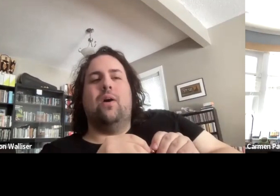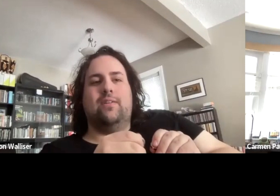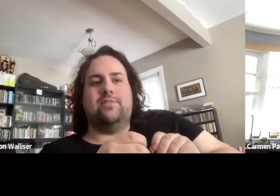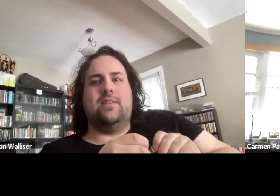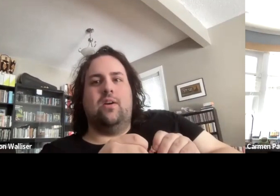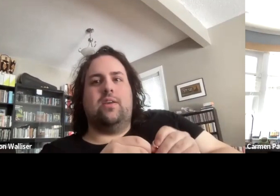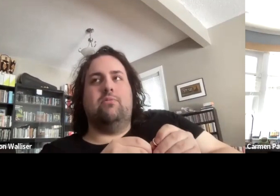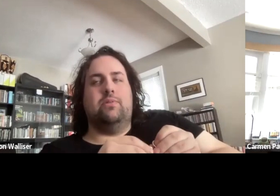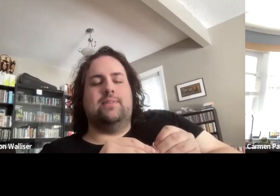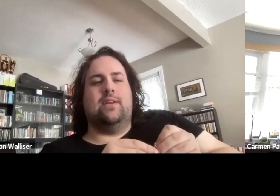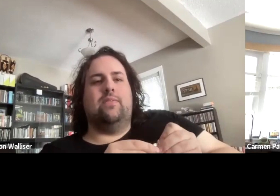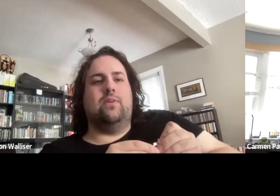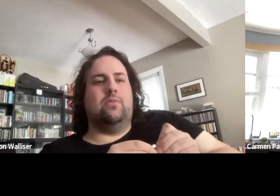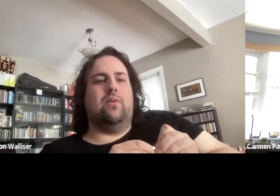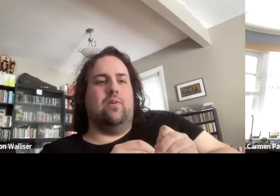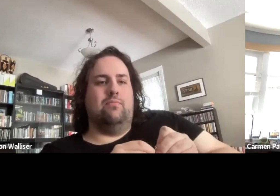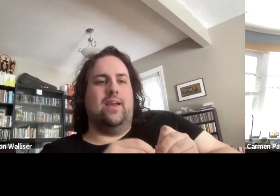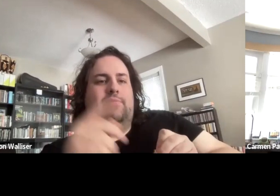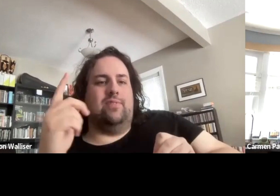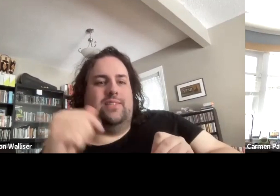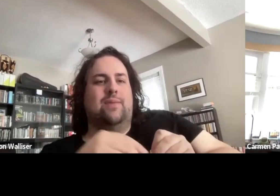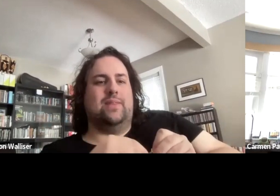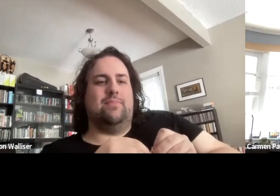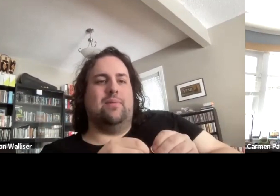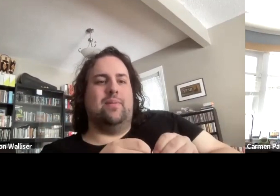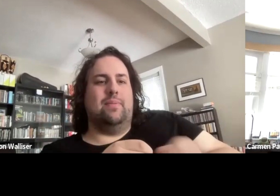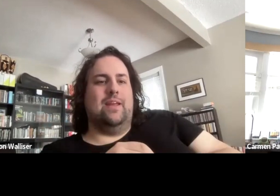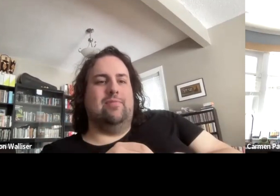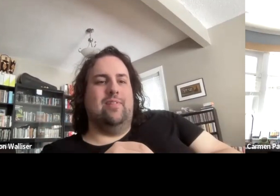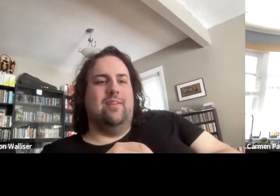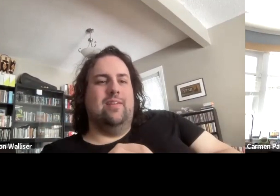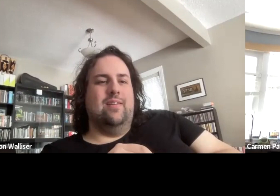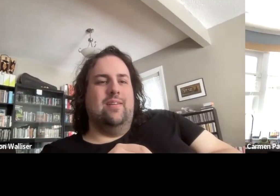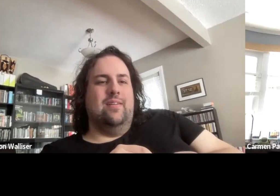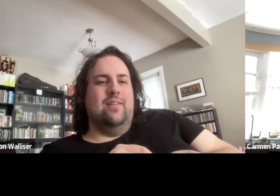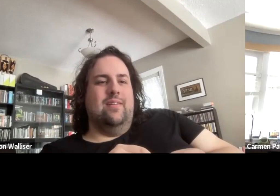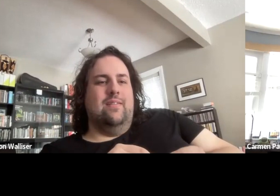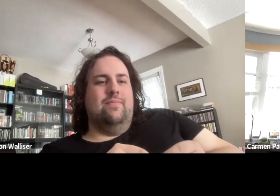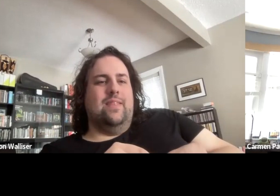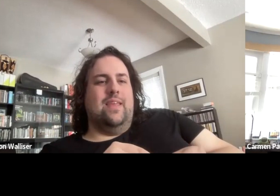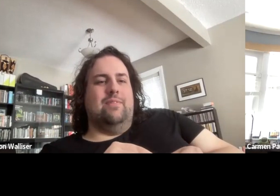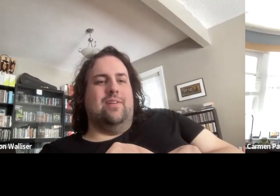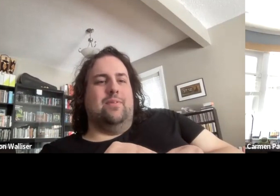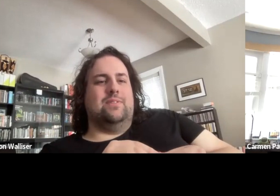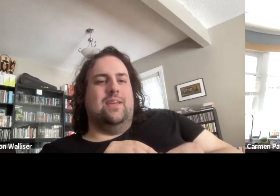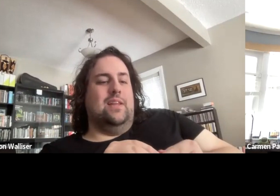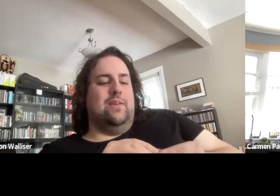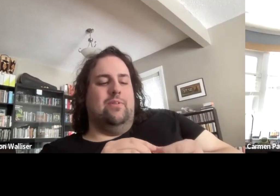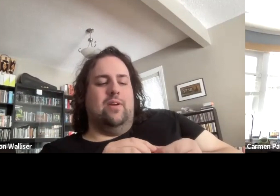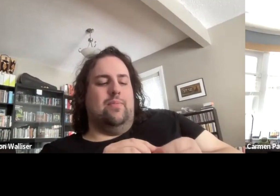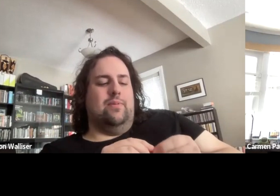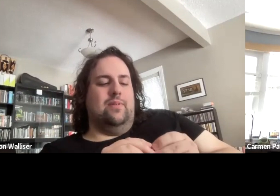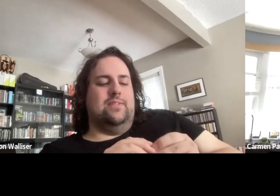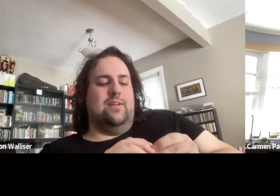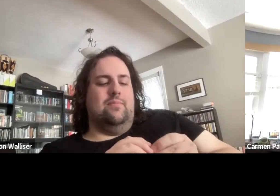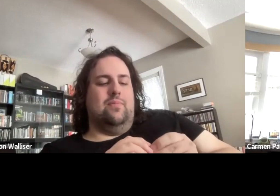if you are interested in the OnCue newsletter, if you go to our homepage, you can sign up at the bottom of the page. And we try to post any